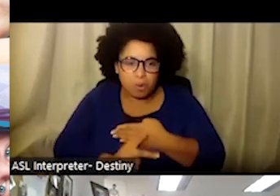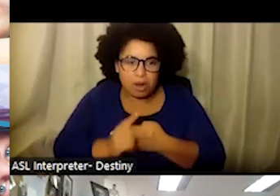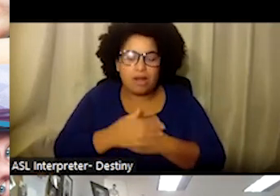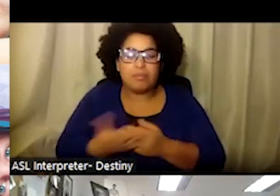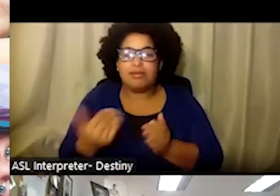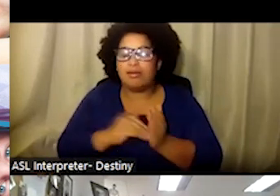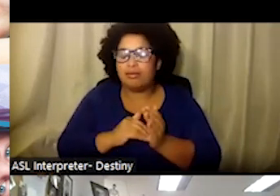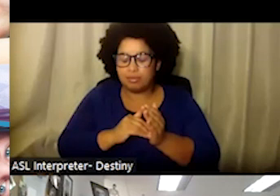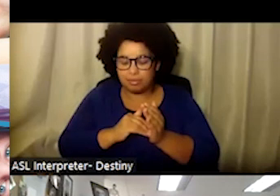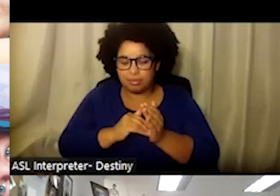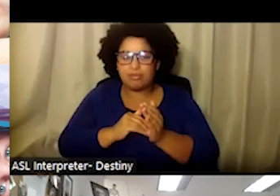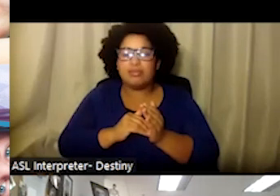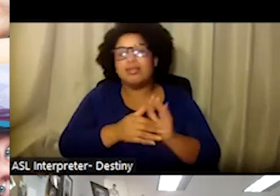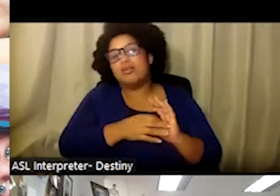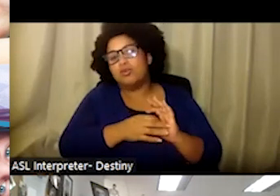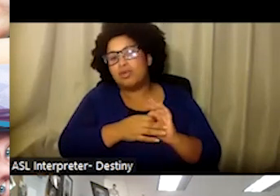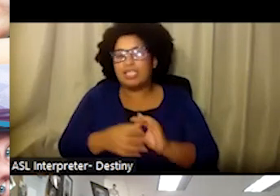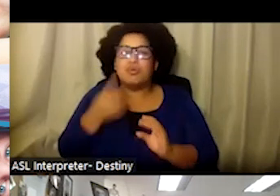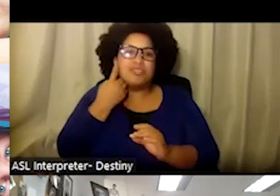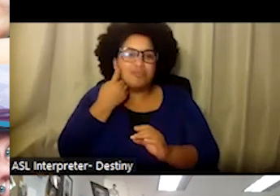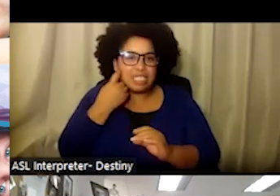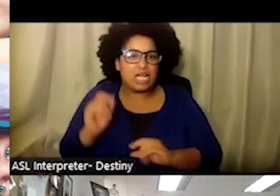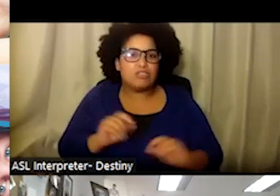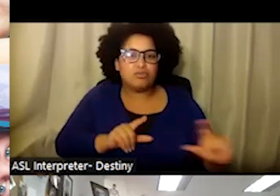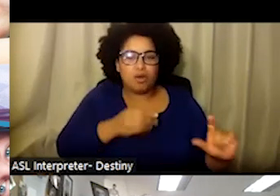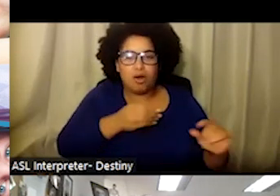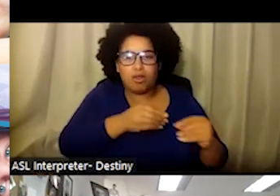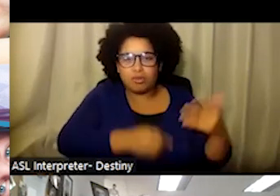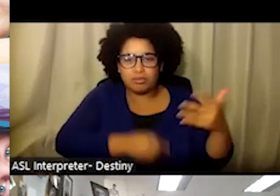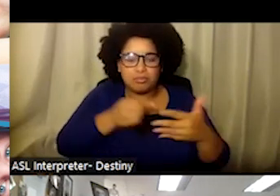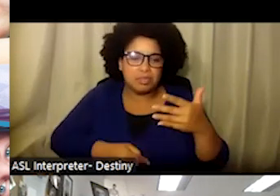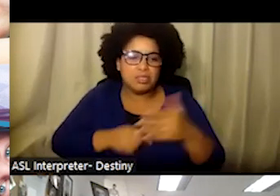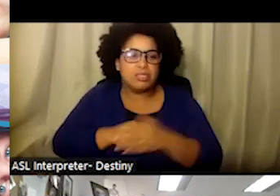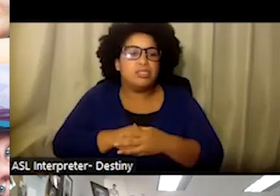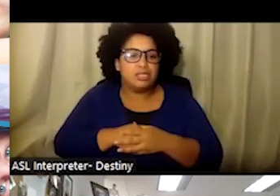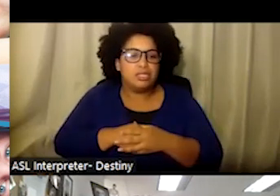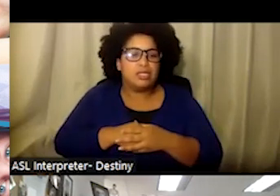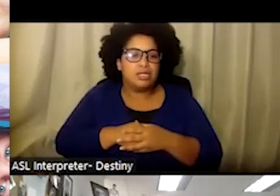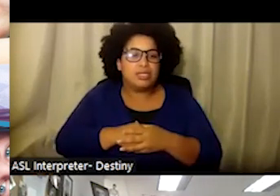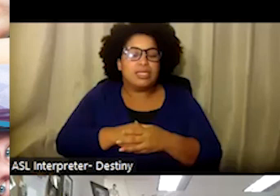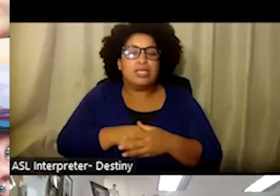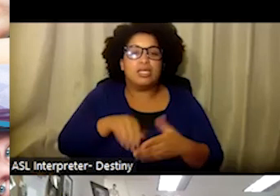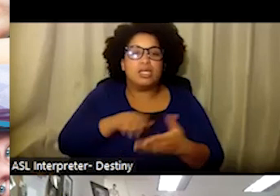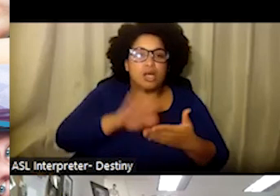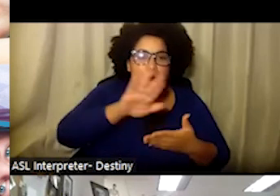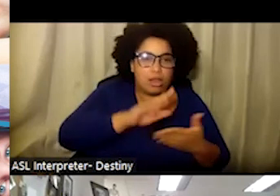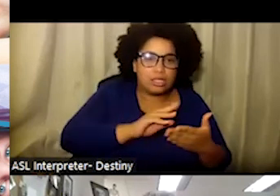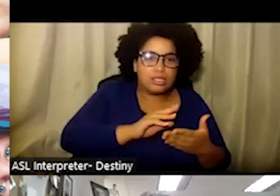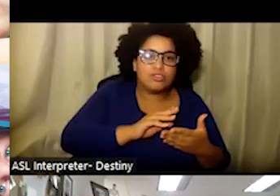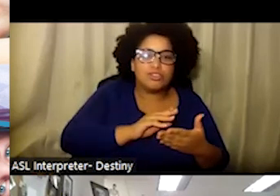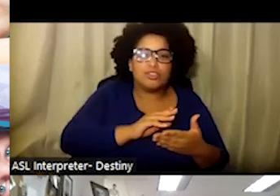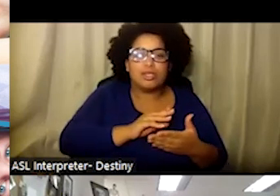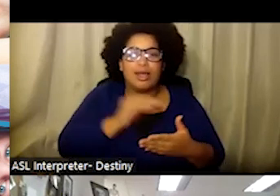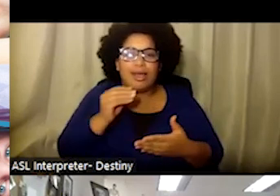again, linked to those, and if you think of the college parts and the American job parts, and then the $5